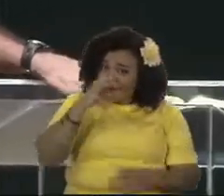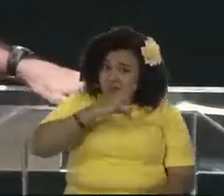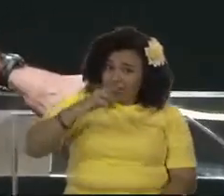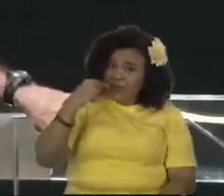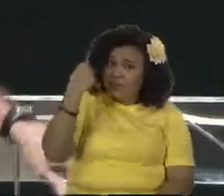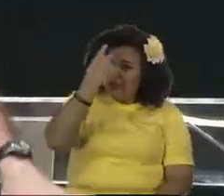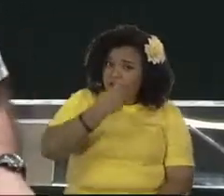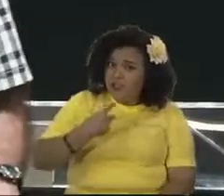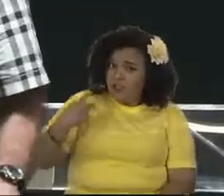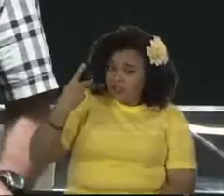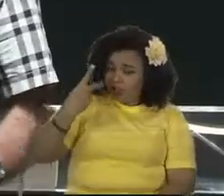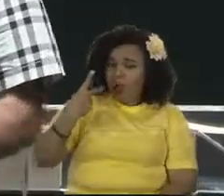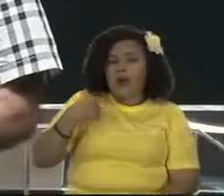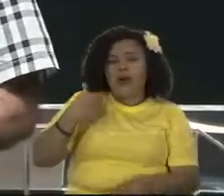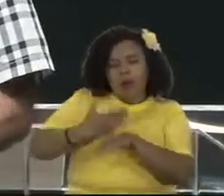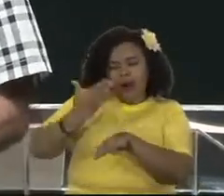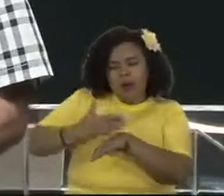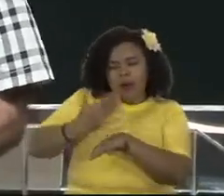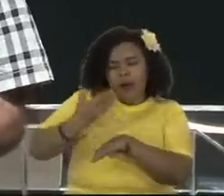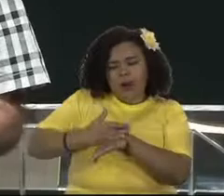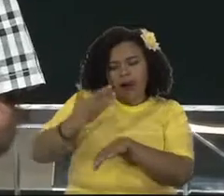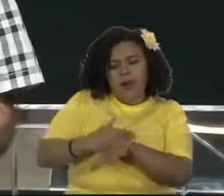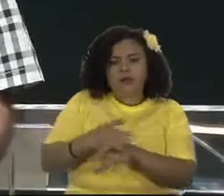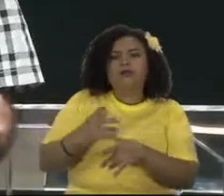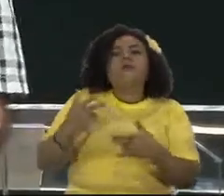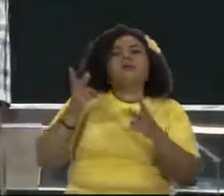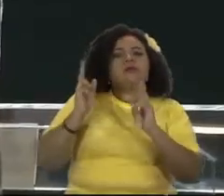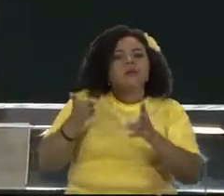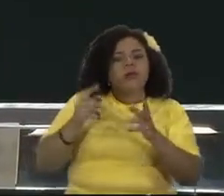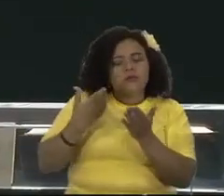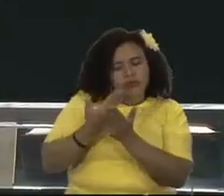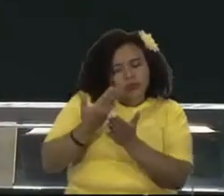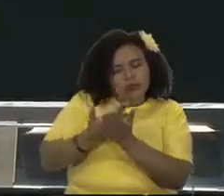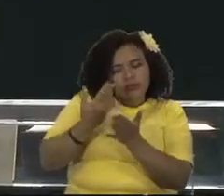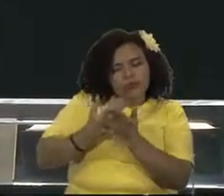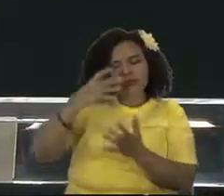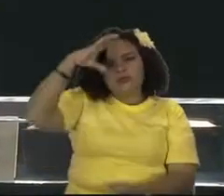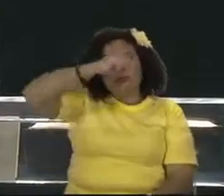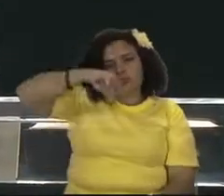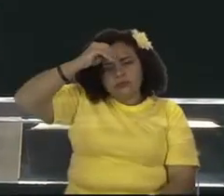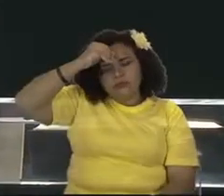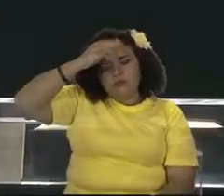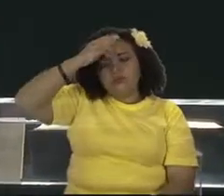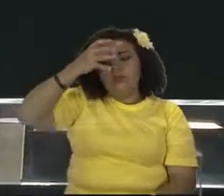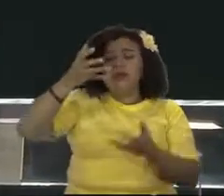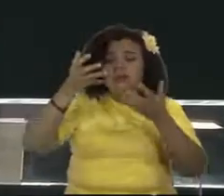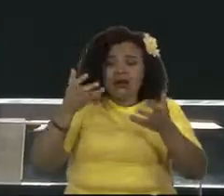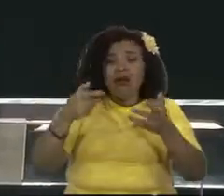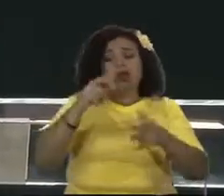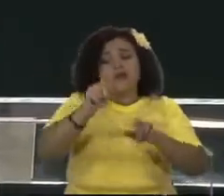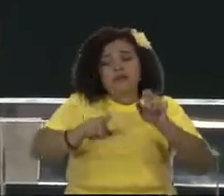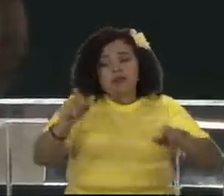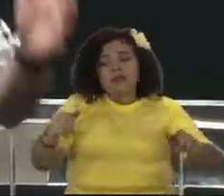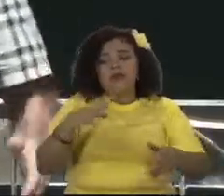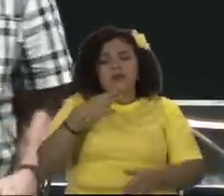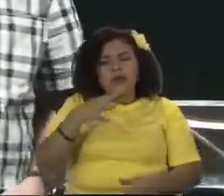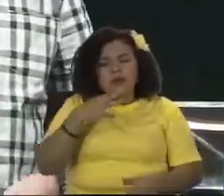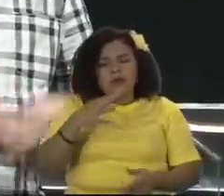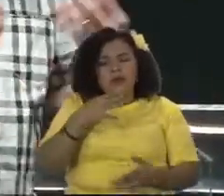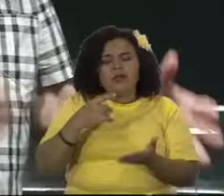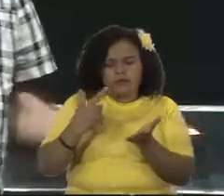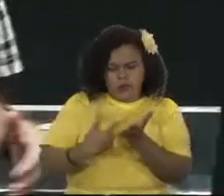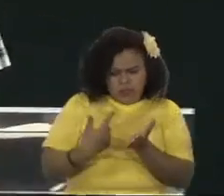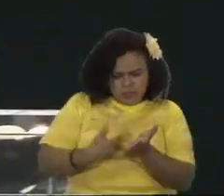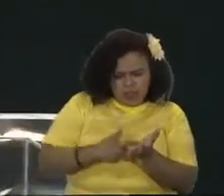2 hours. And we want you to make part of it, that you study the Word. You know the Bible book